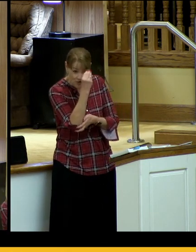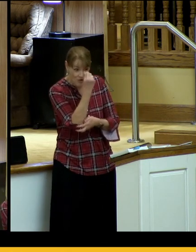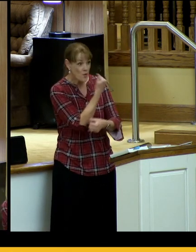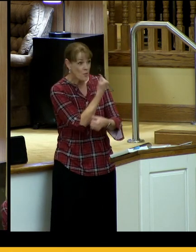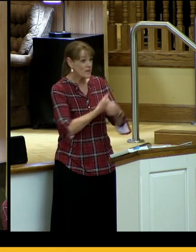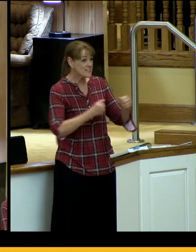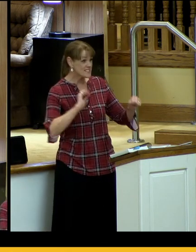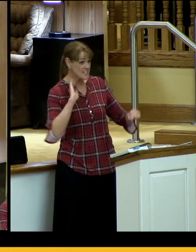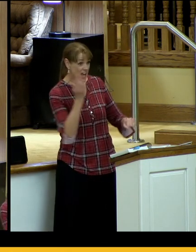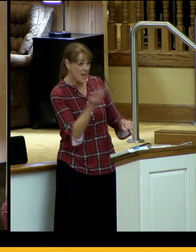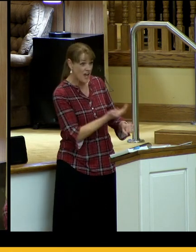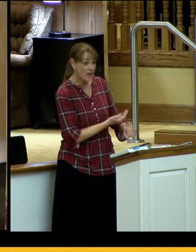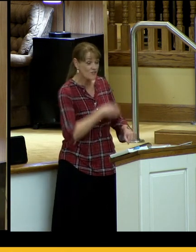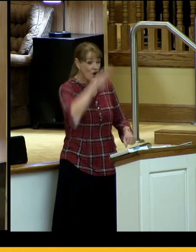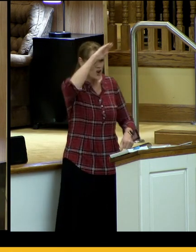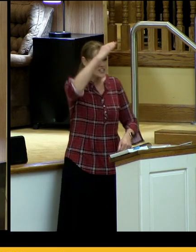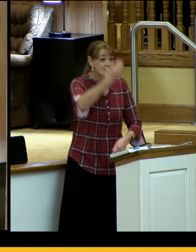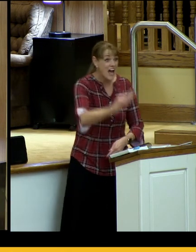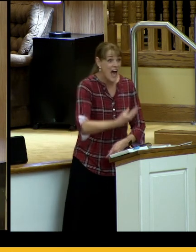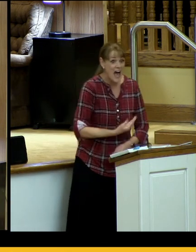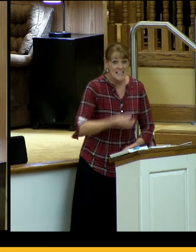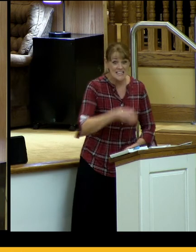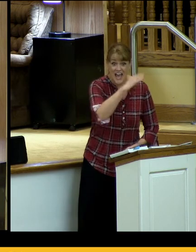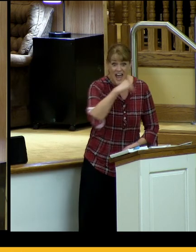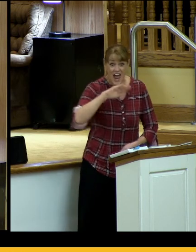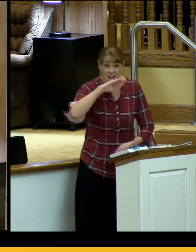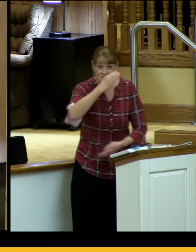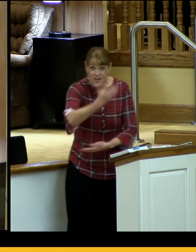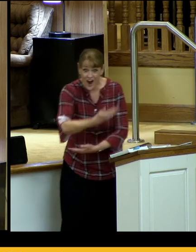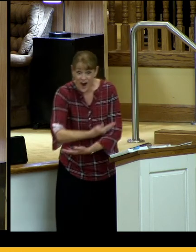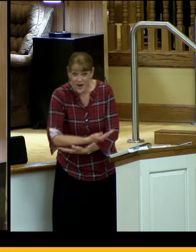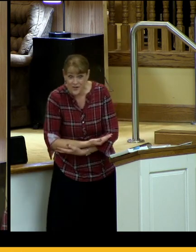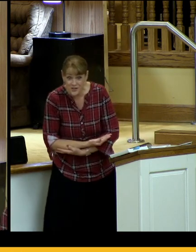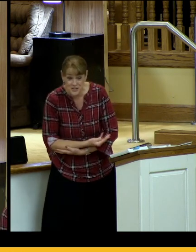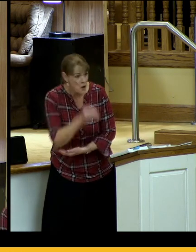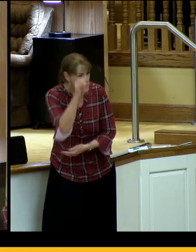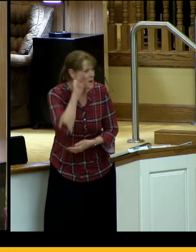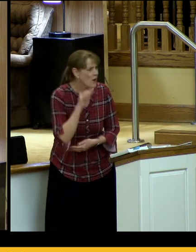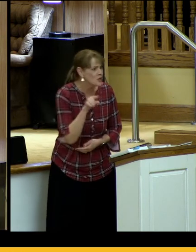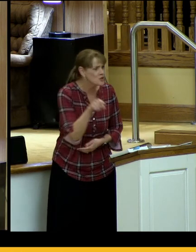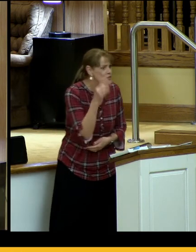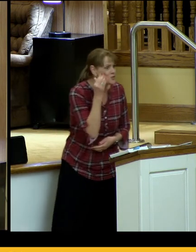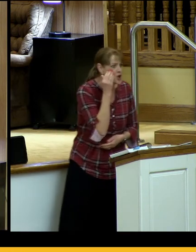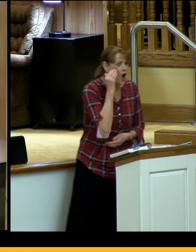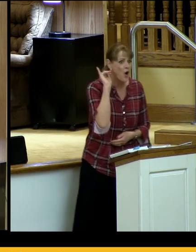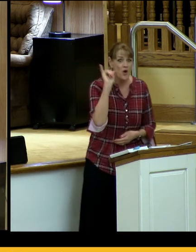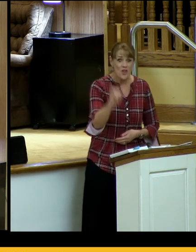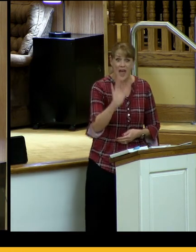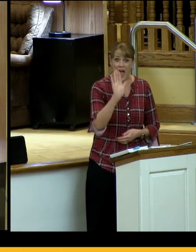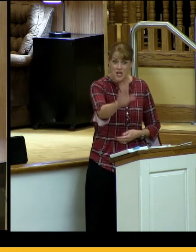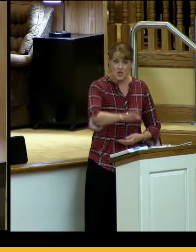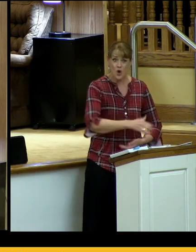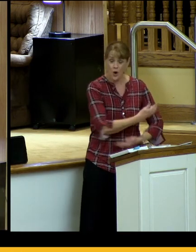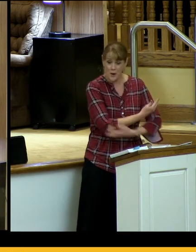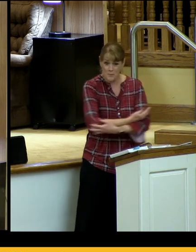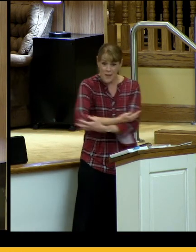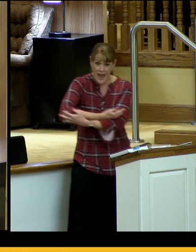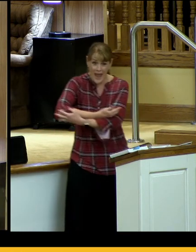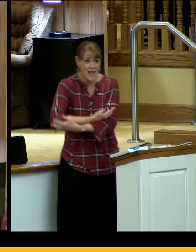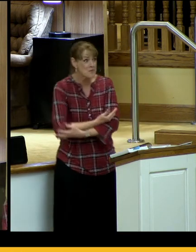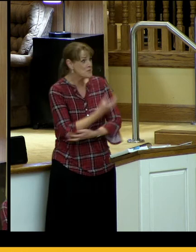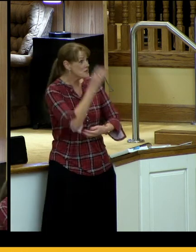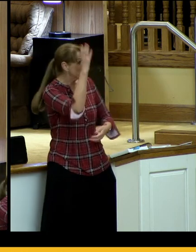our sons and daughters? Did you know that your baby